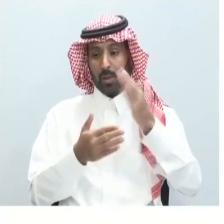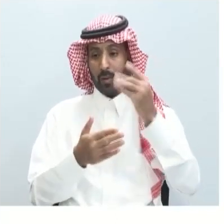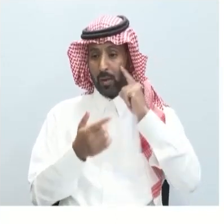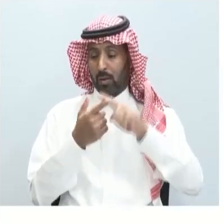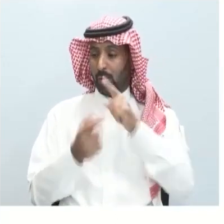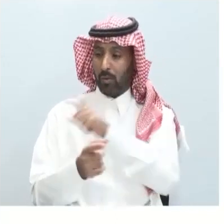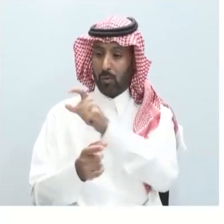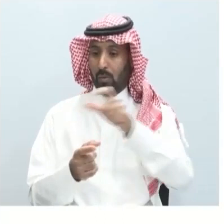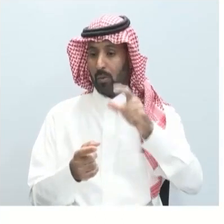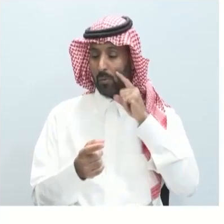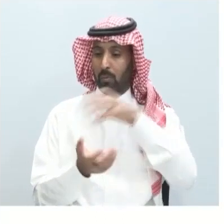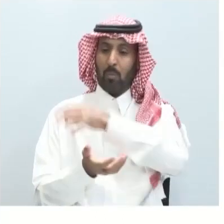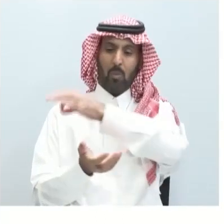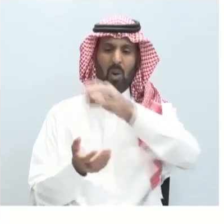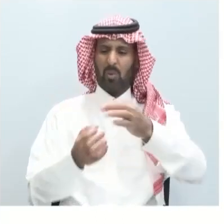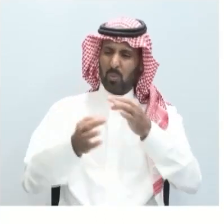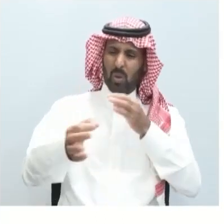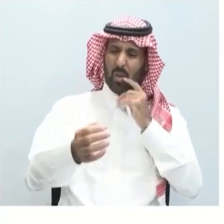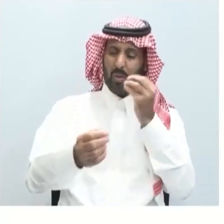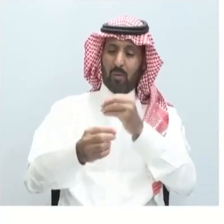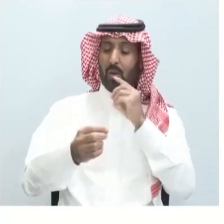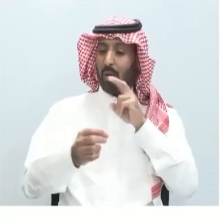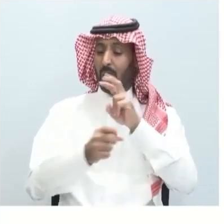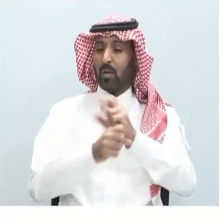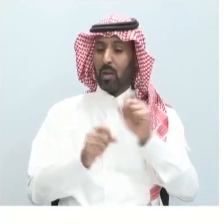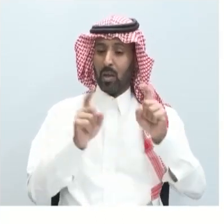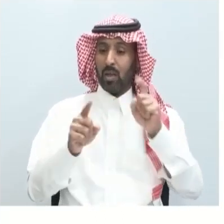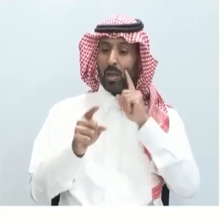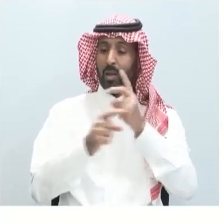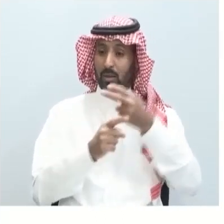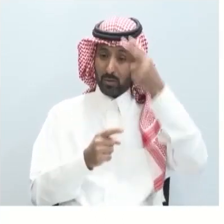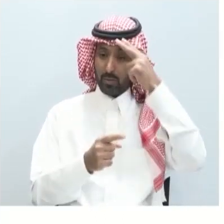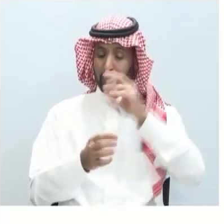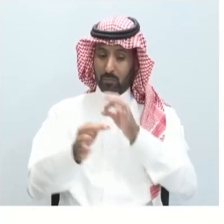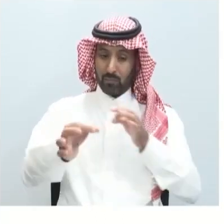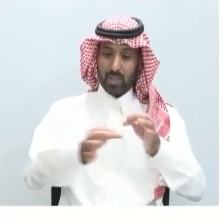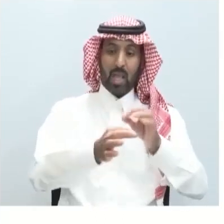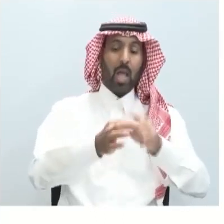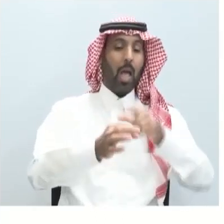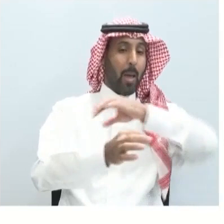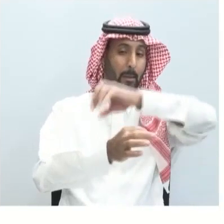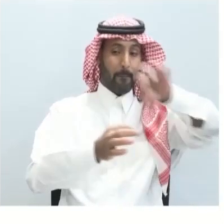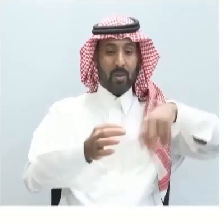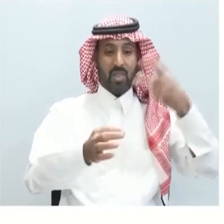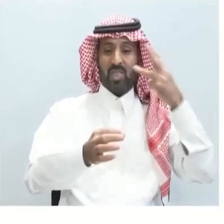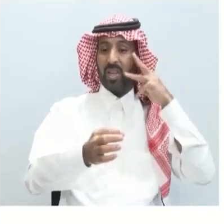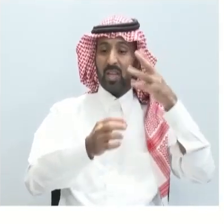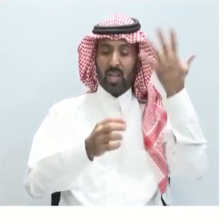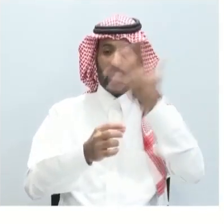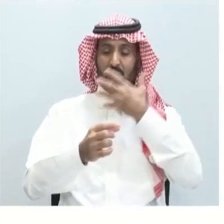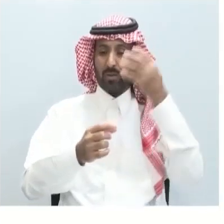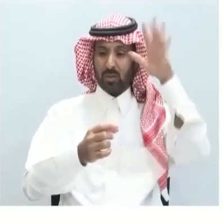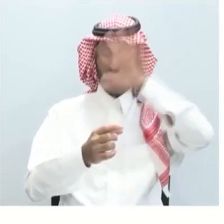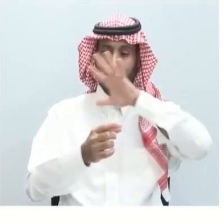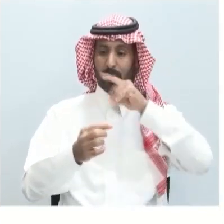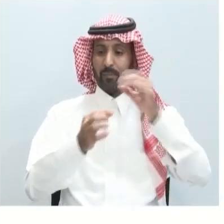available in urban and rural areas. The kingdom's strategic position that connects the waterways of three continents,